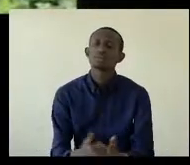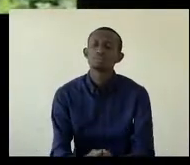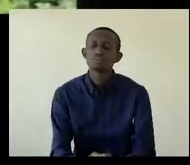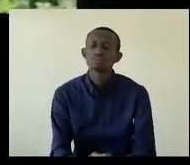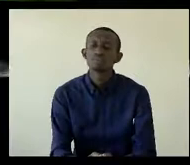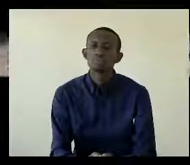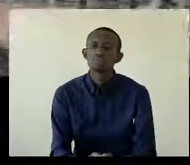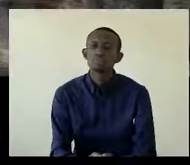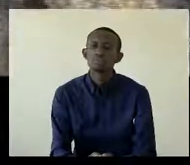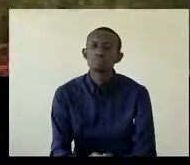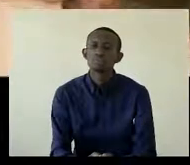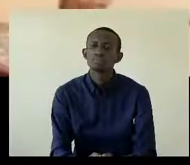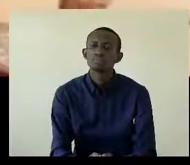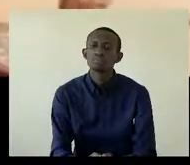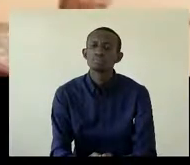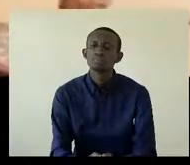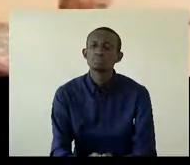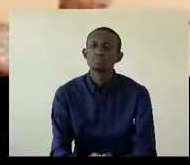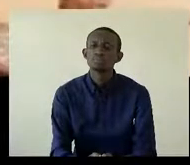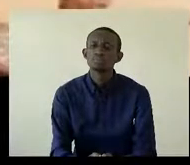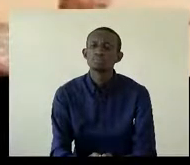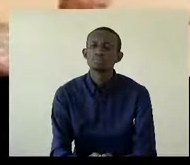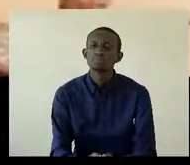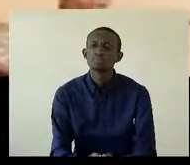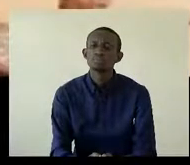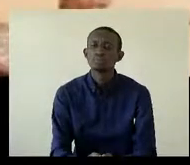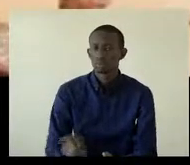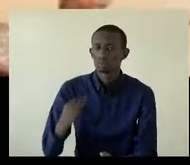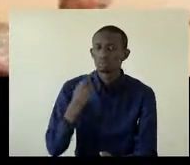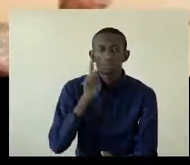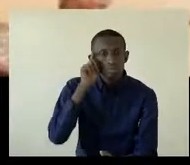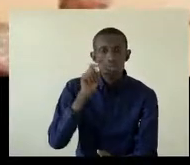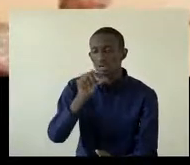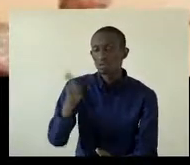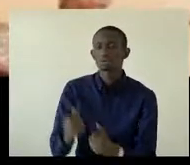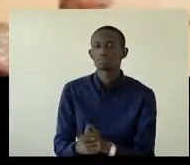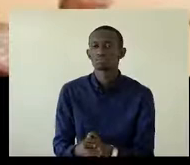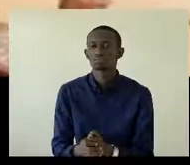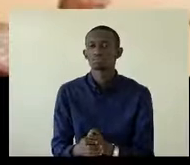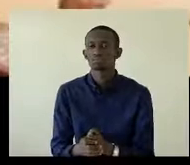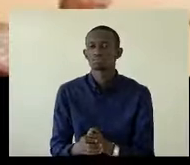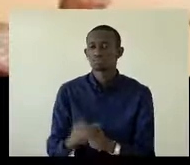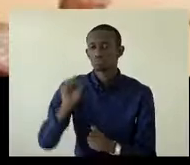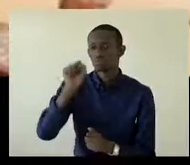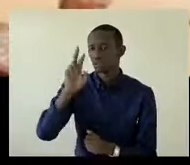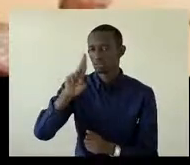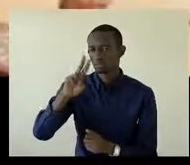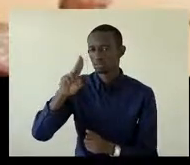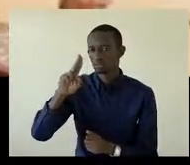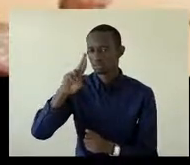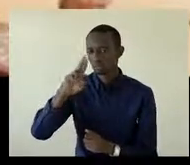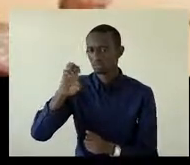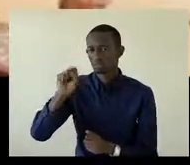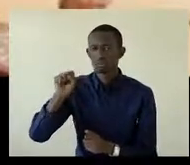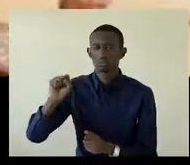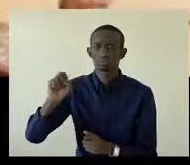Which takes us to another component of resources. We have those that can renew themselves